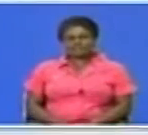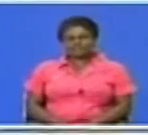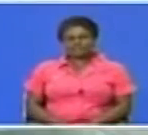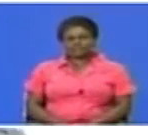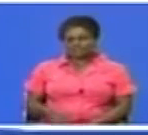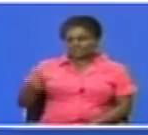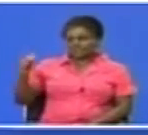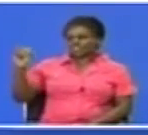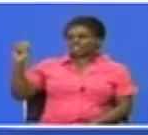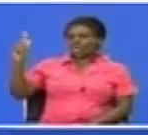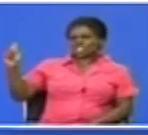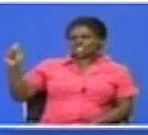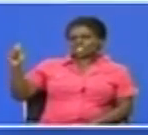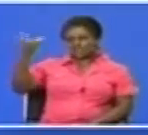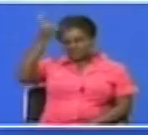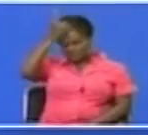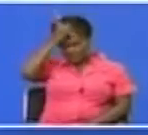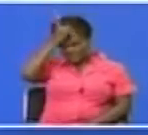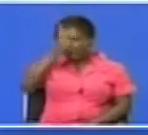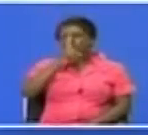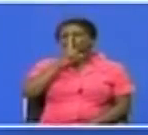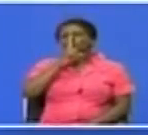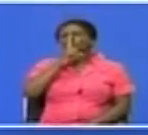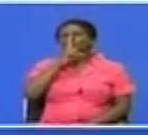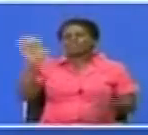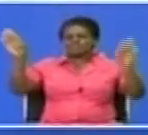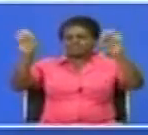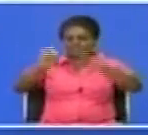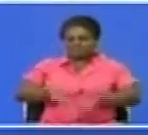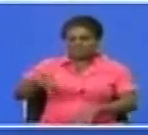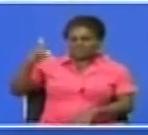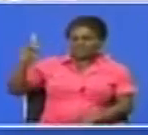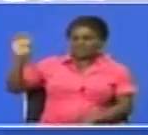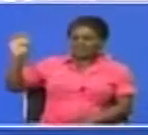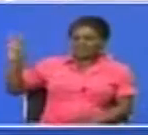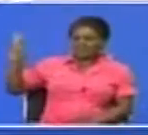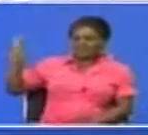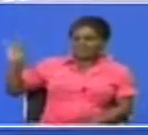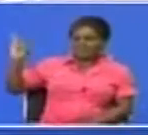Tot Village sits quietly along the Kerio Valley in Marakwet area.